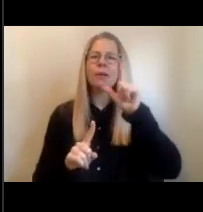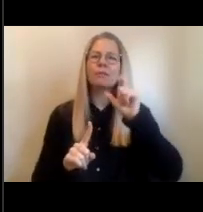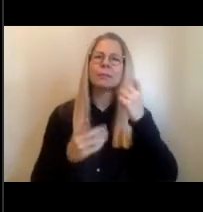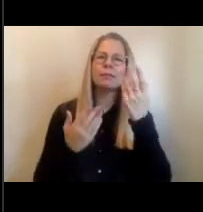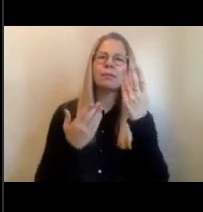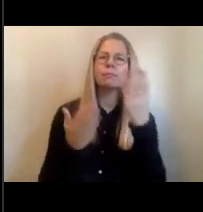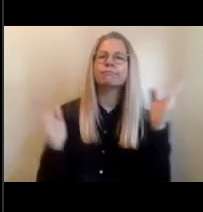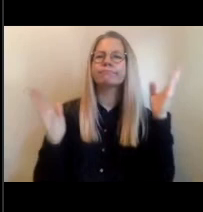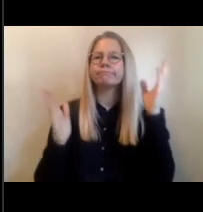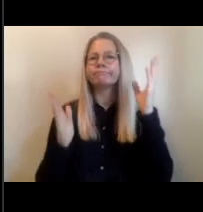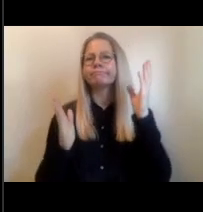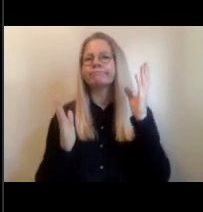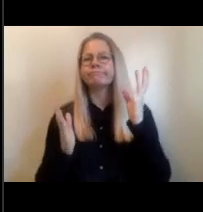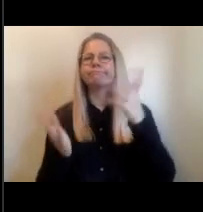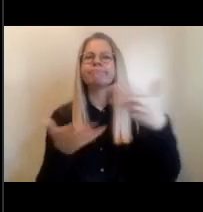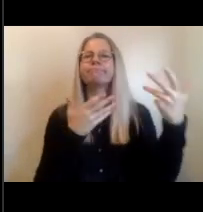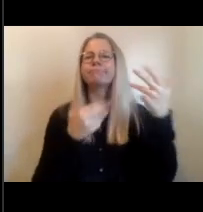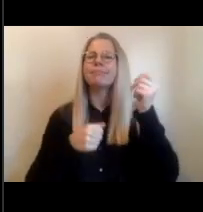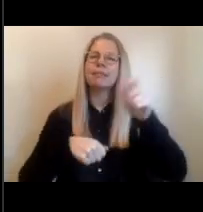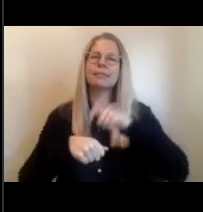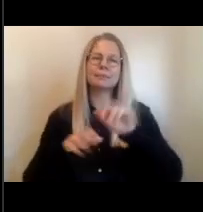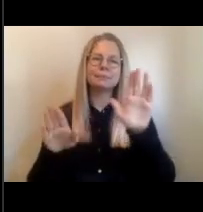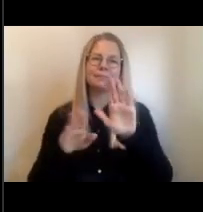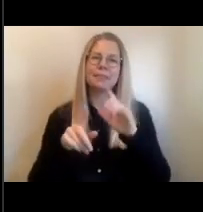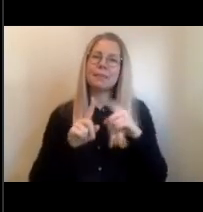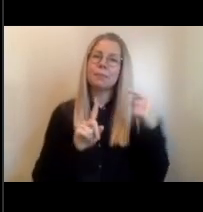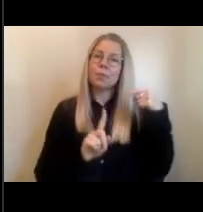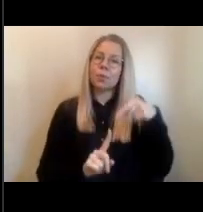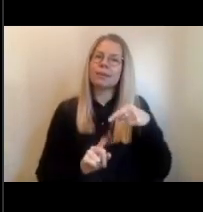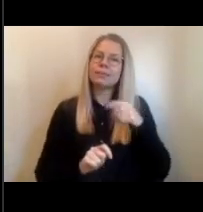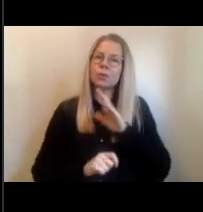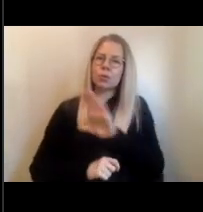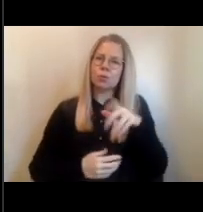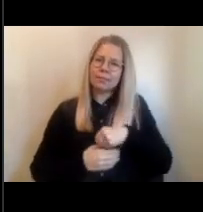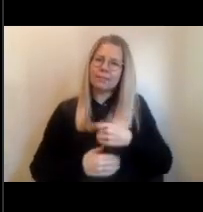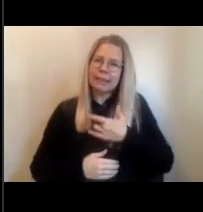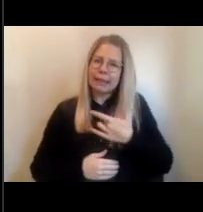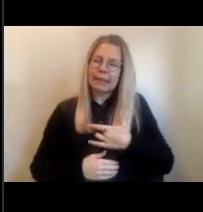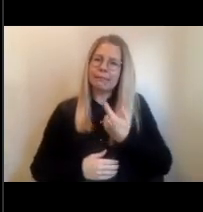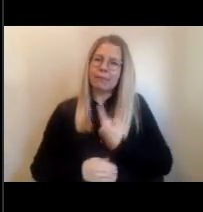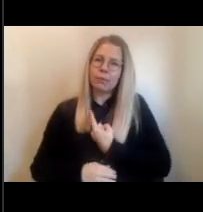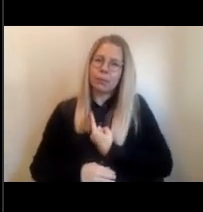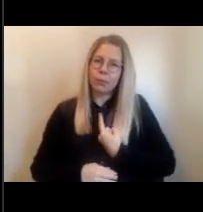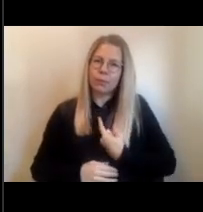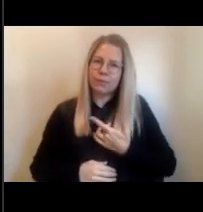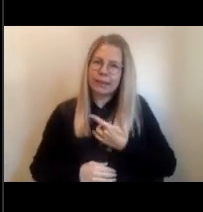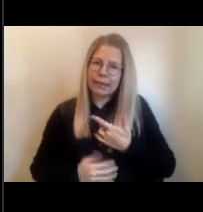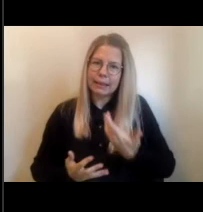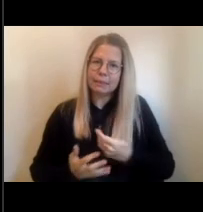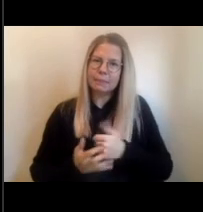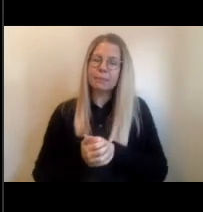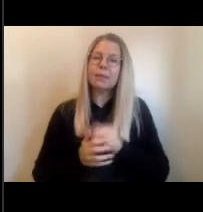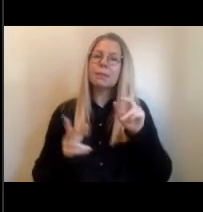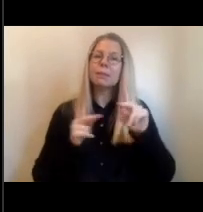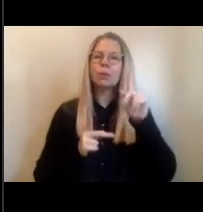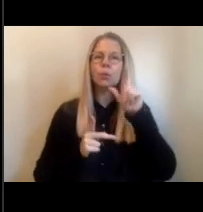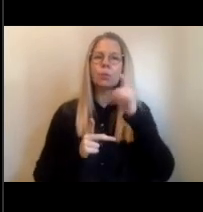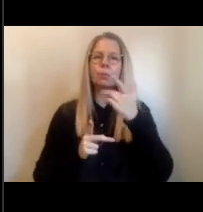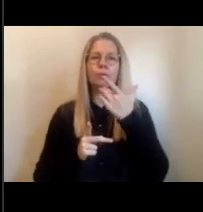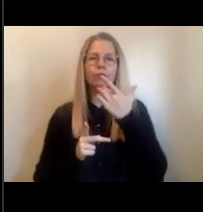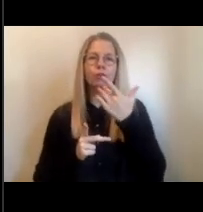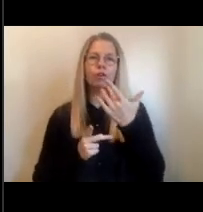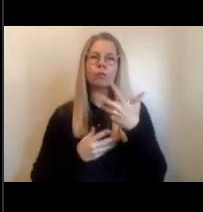sense of loneliness. This is about trying to fight that sense of loneliness. Introverts don't necessarily have these large networks of people,